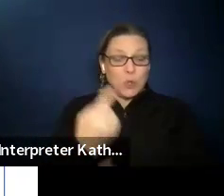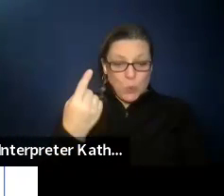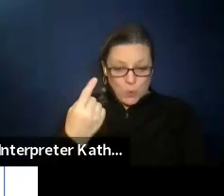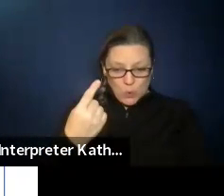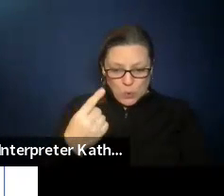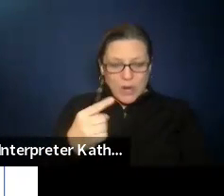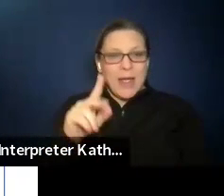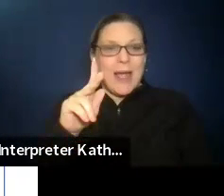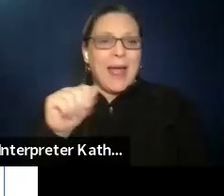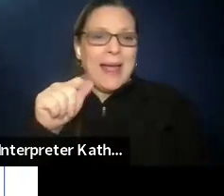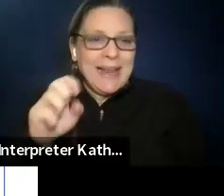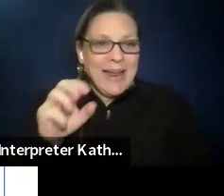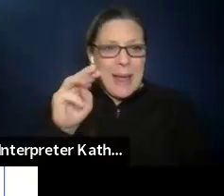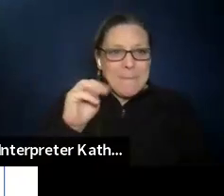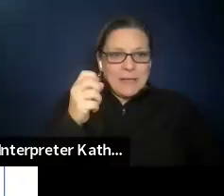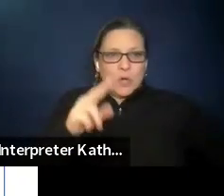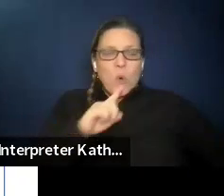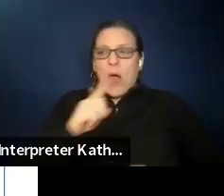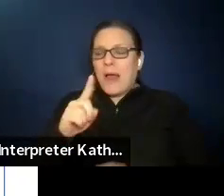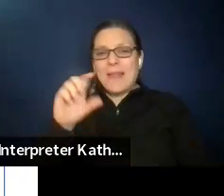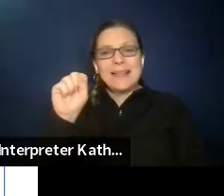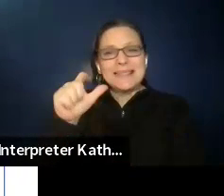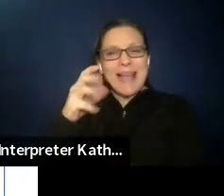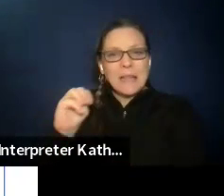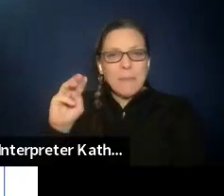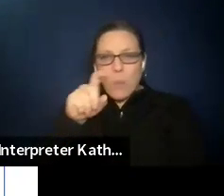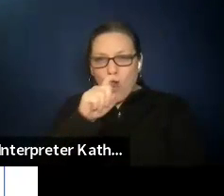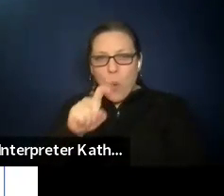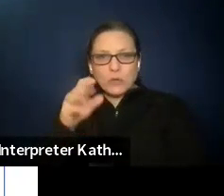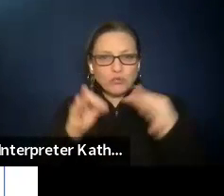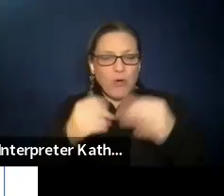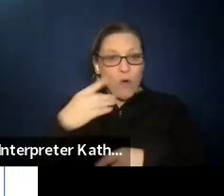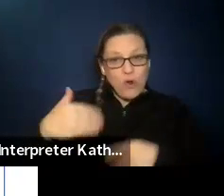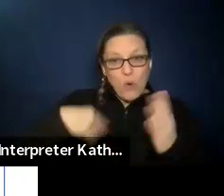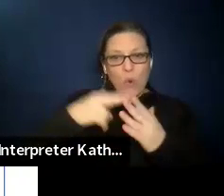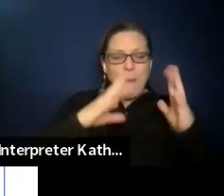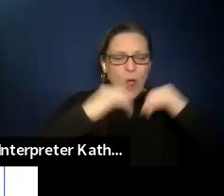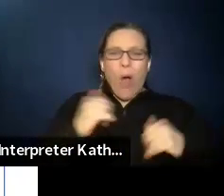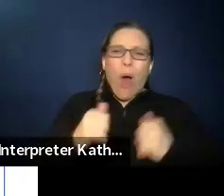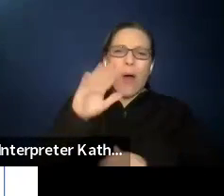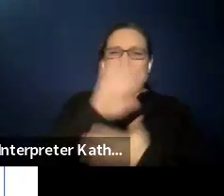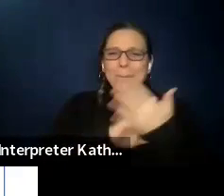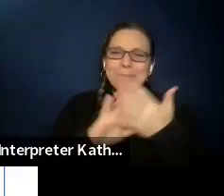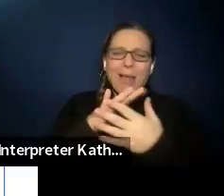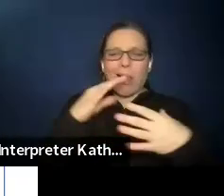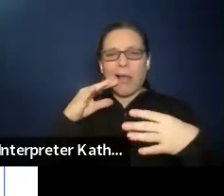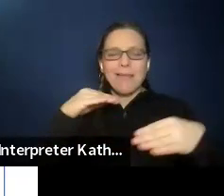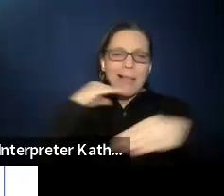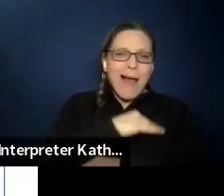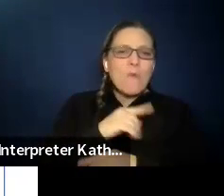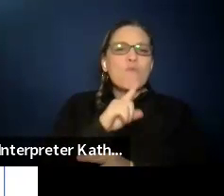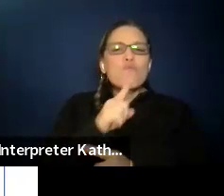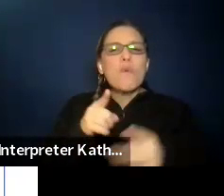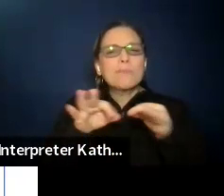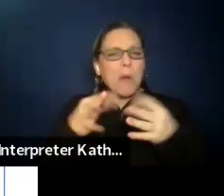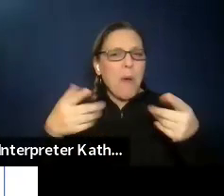Kate Messner tackles the Salem witch trials for young readers, breaking down the myths and the lies and getting to the truth of what really